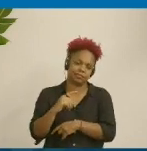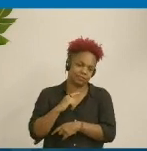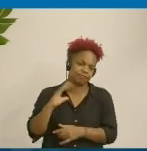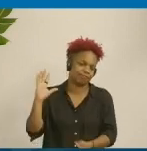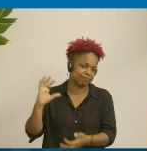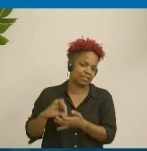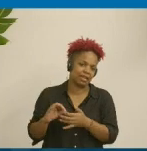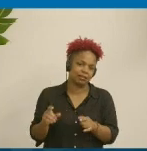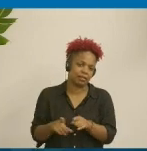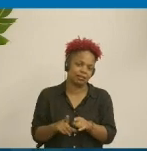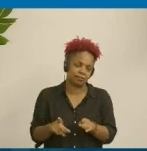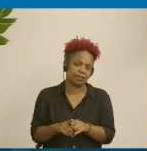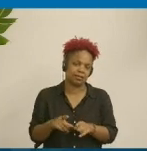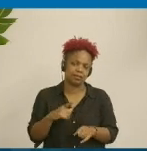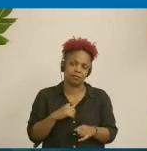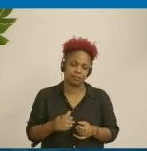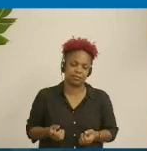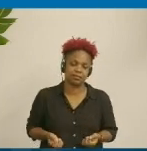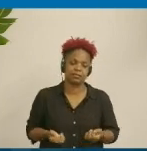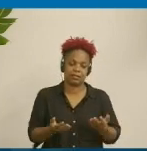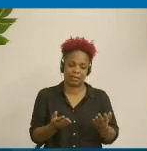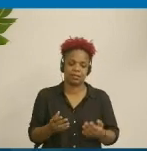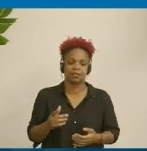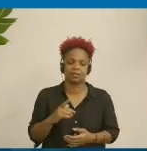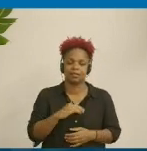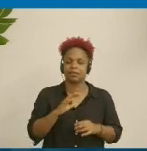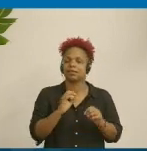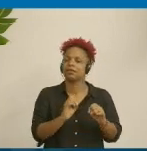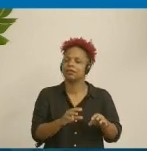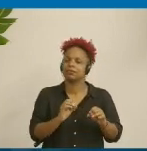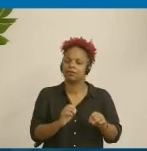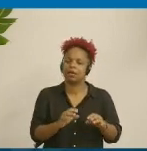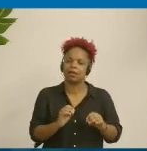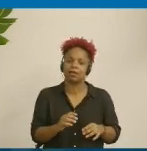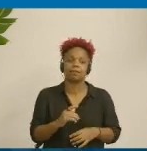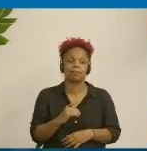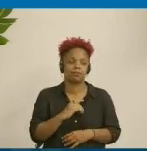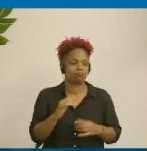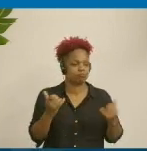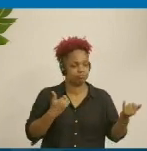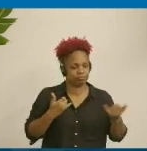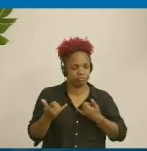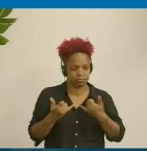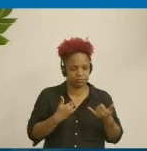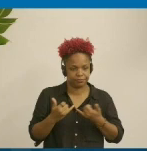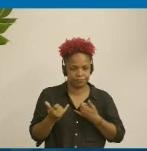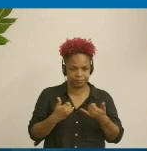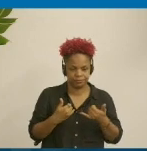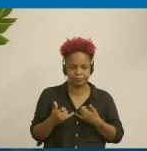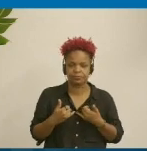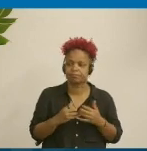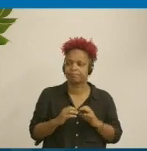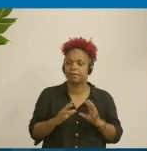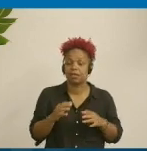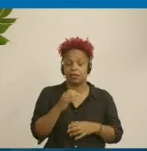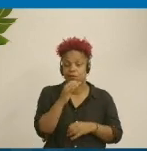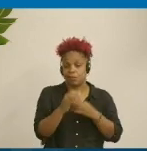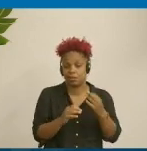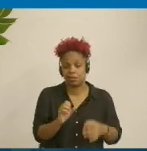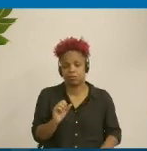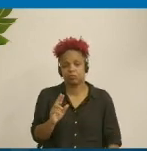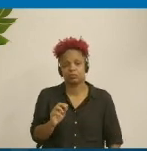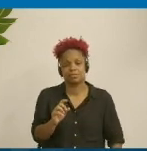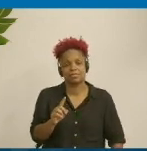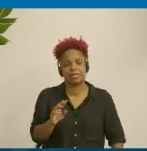providing literacy. The comment that Susanne made with regards a little bit about,